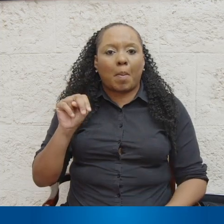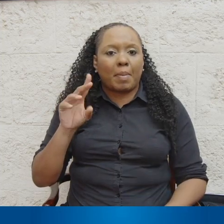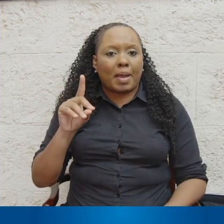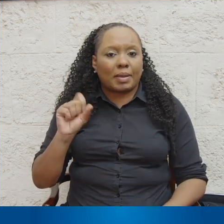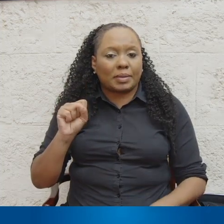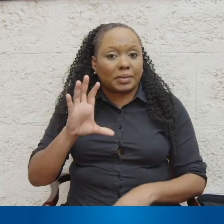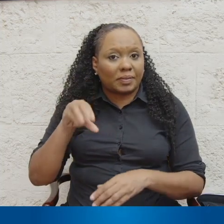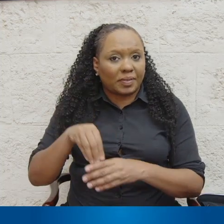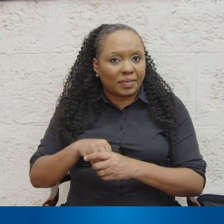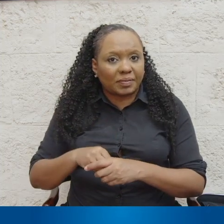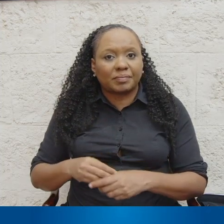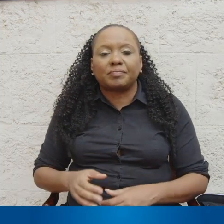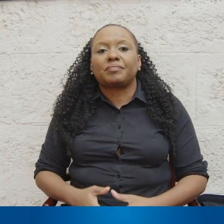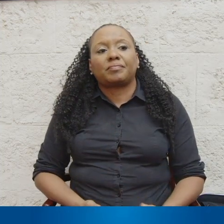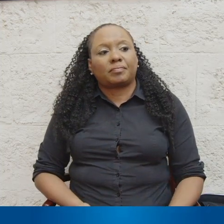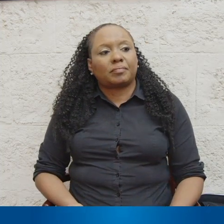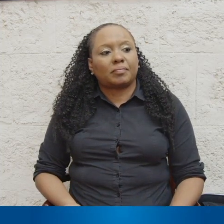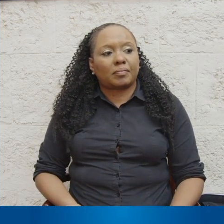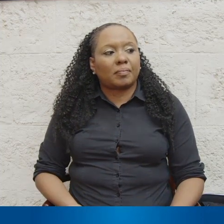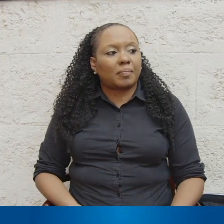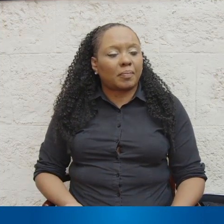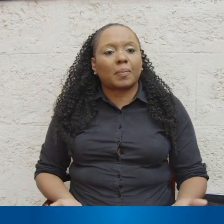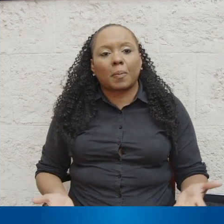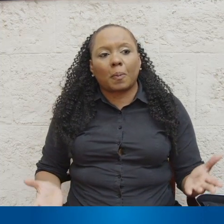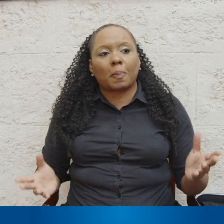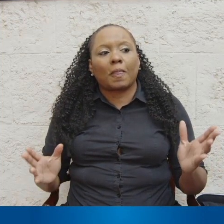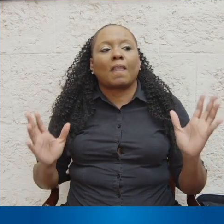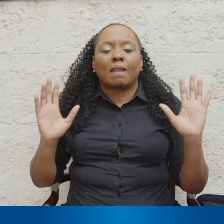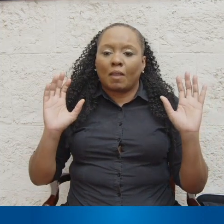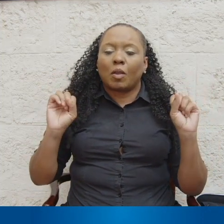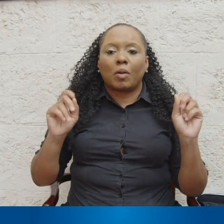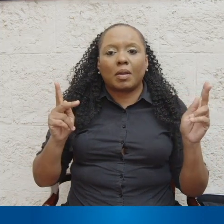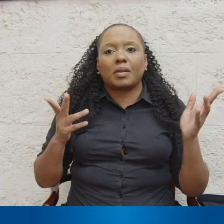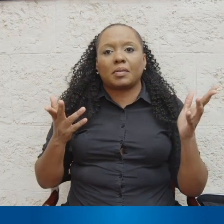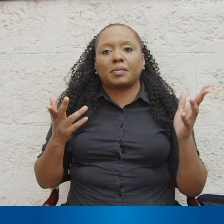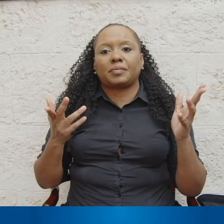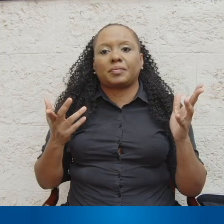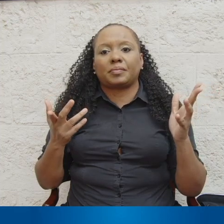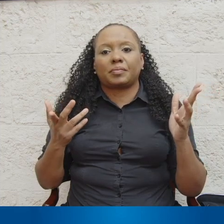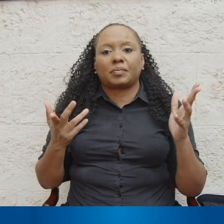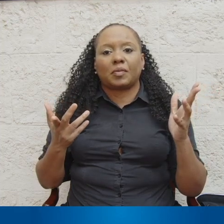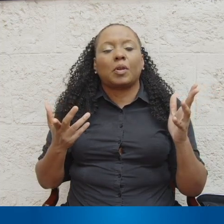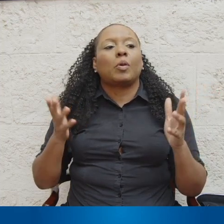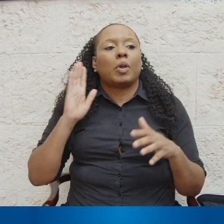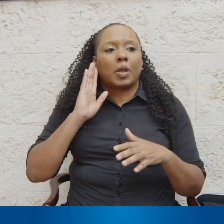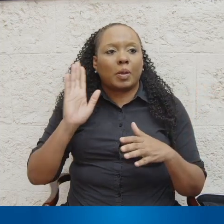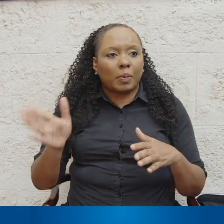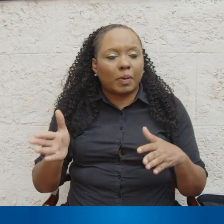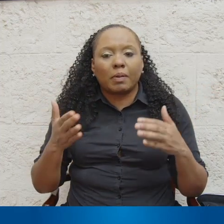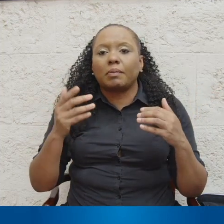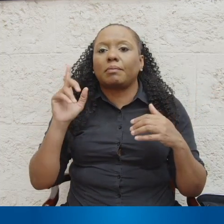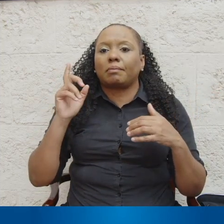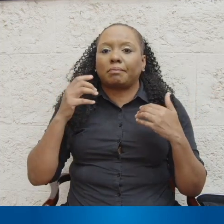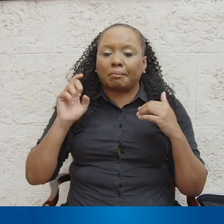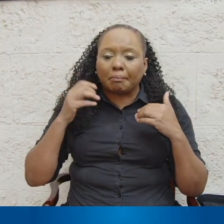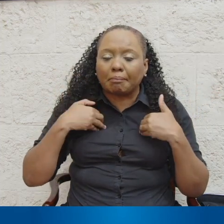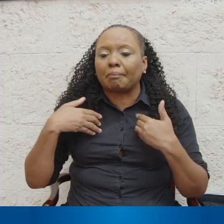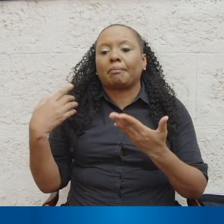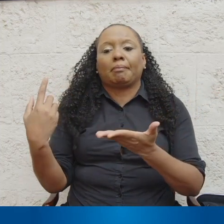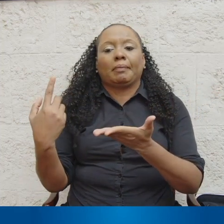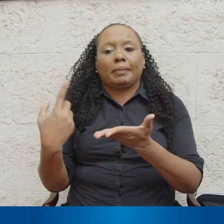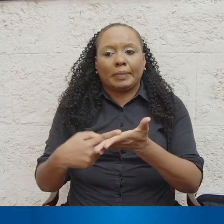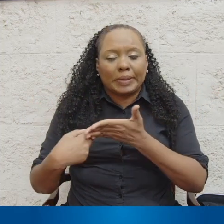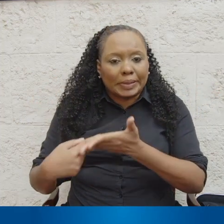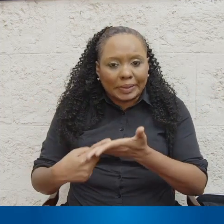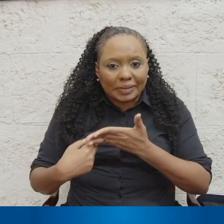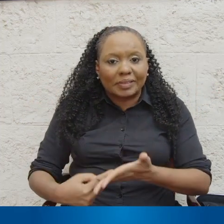question again, and I won't speak to that only because, like I said, I do want to go back to our stakeholders to have that conversation with them now that